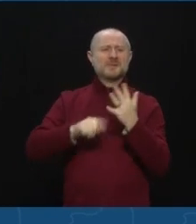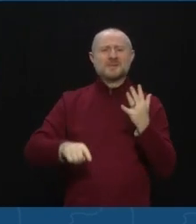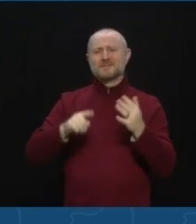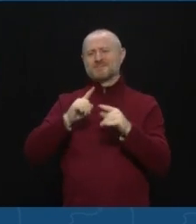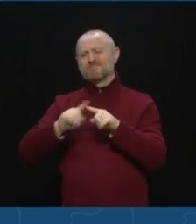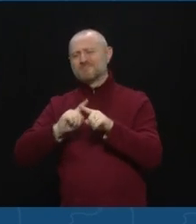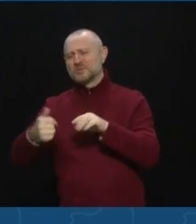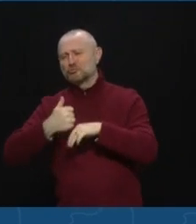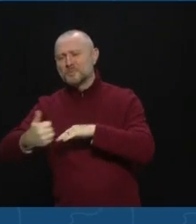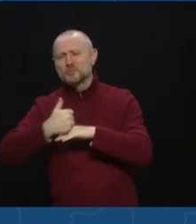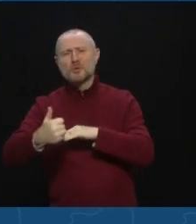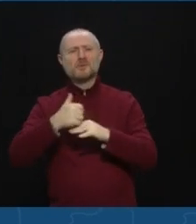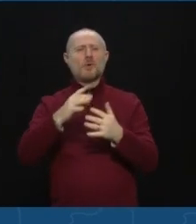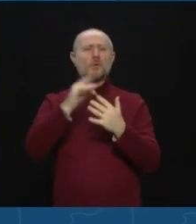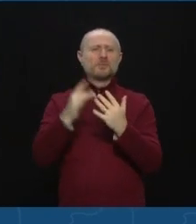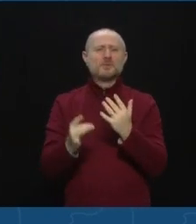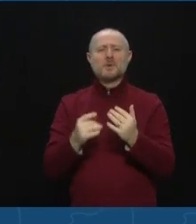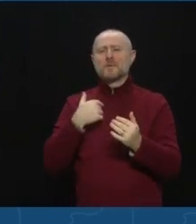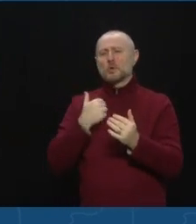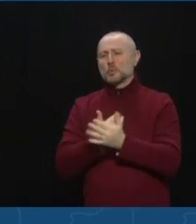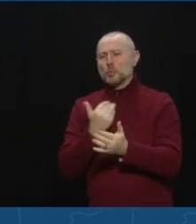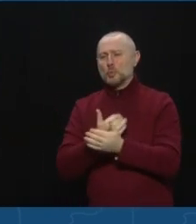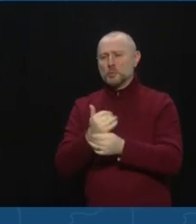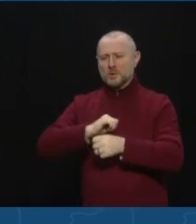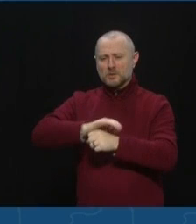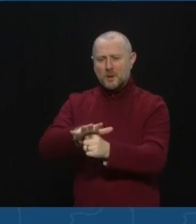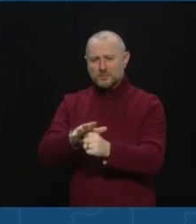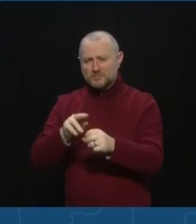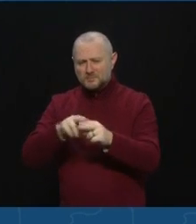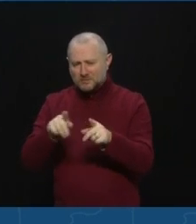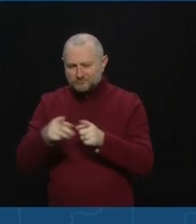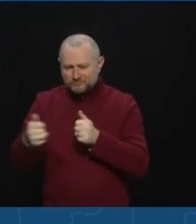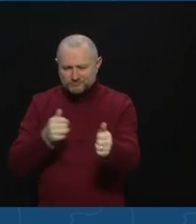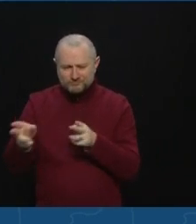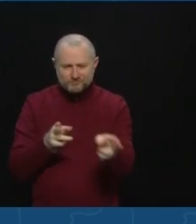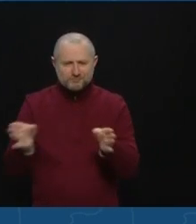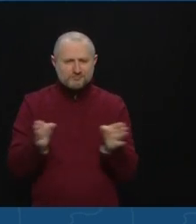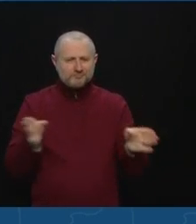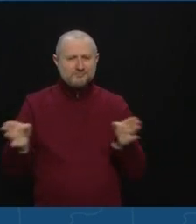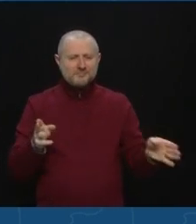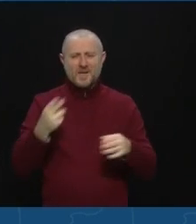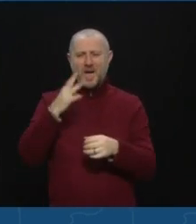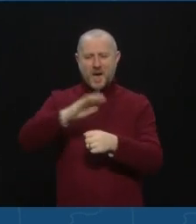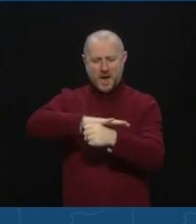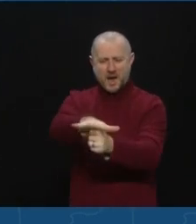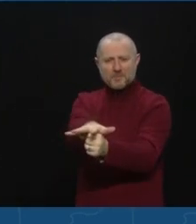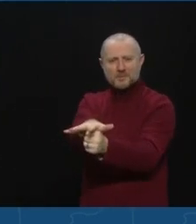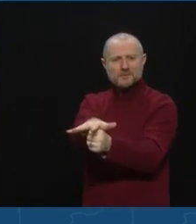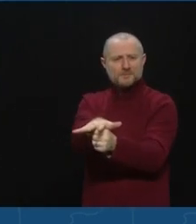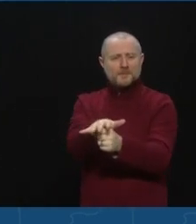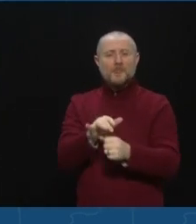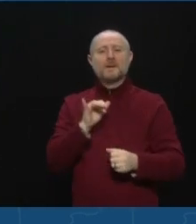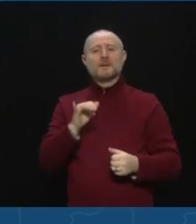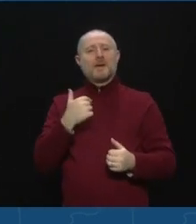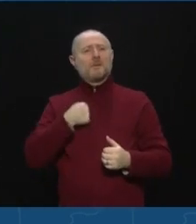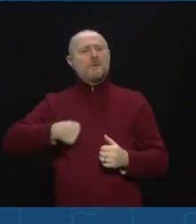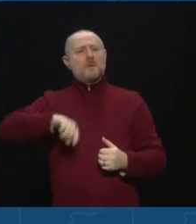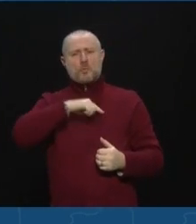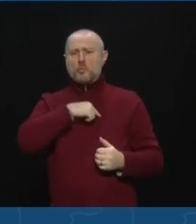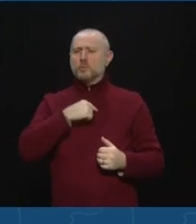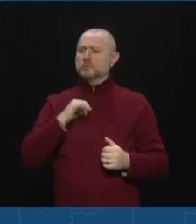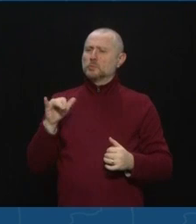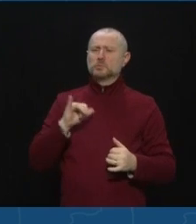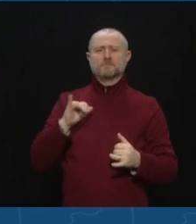modernizing existing transit hubs, and revitalizing communities. I've also declared war on potholes. So here's the first